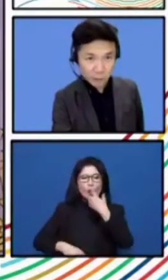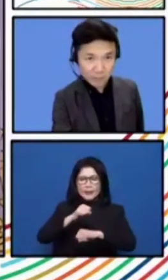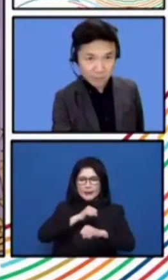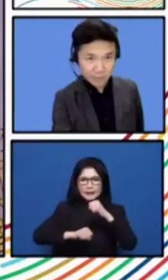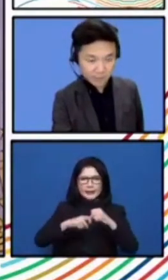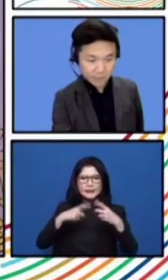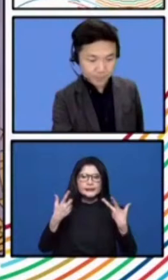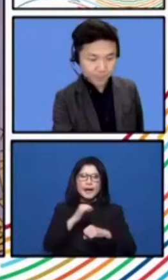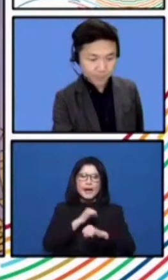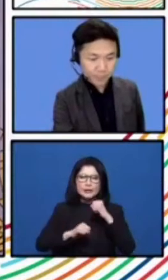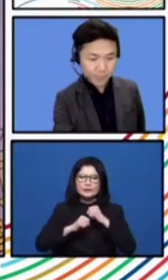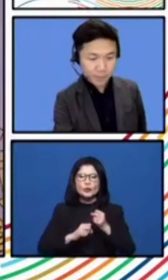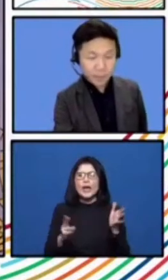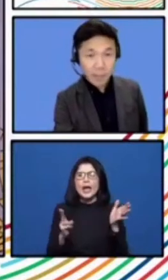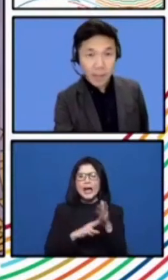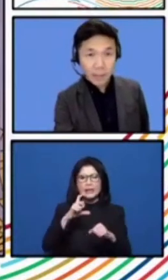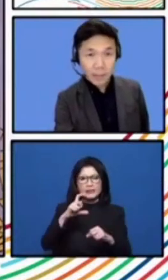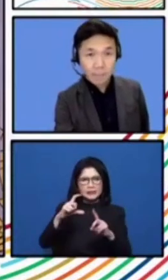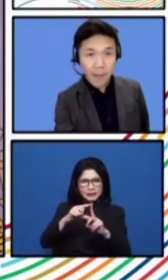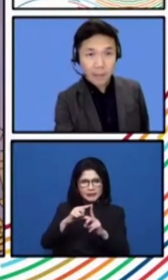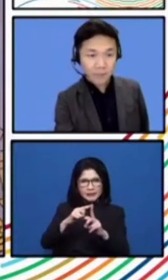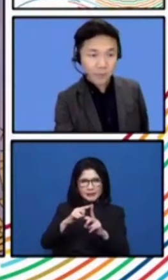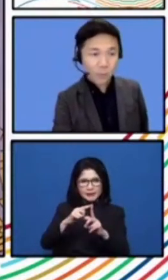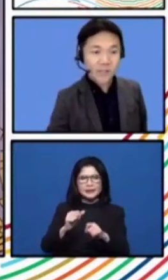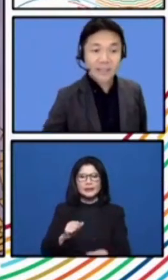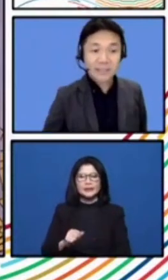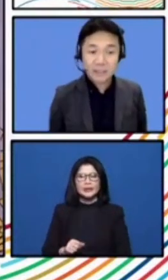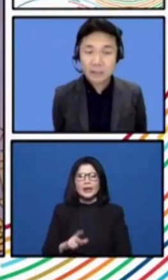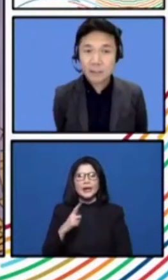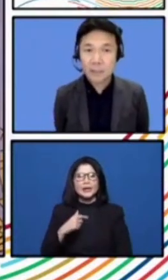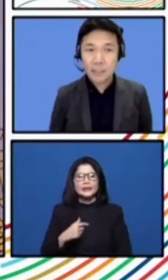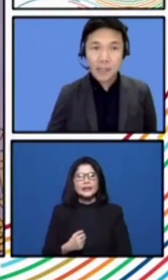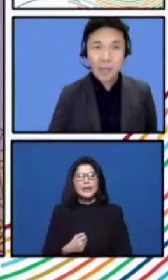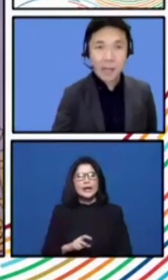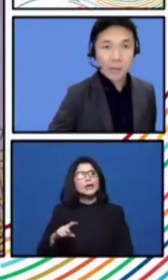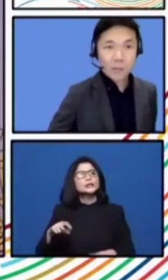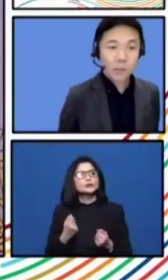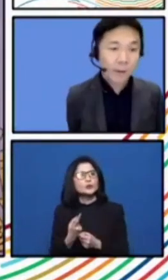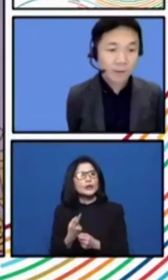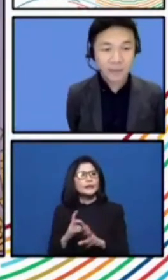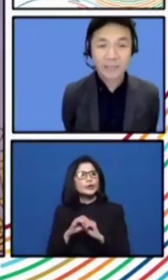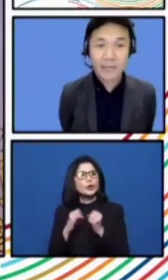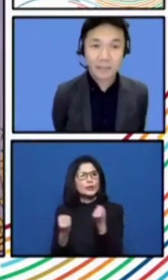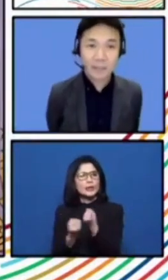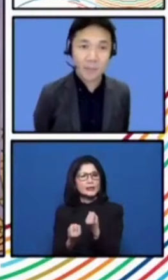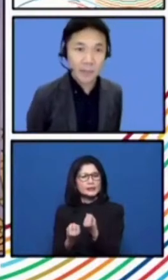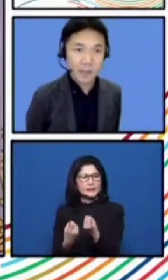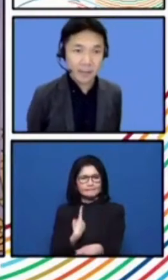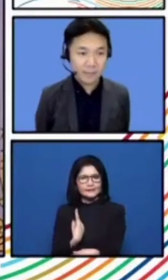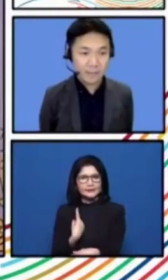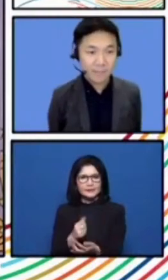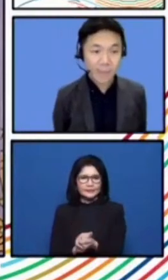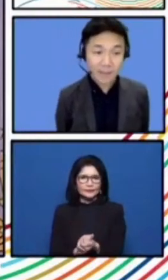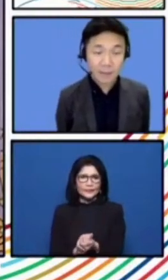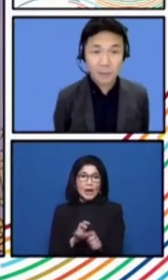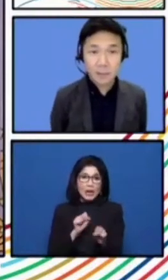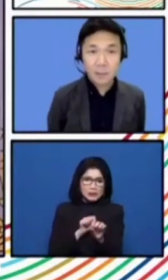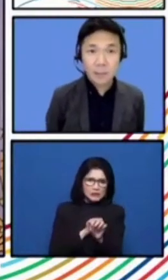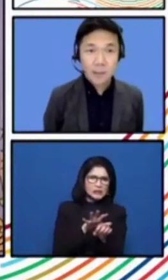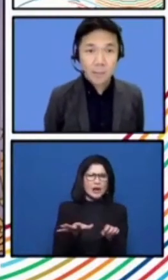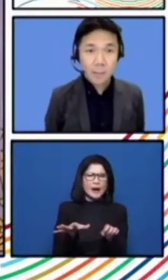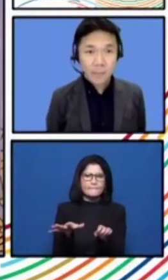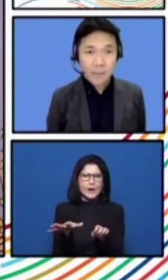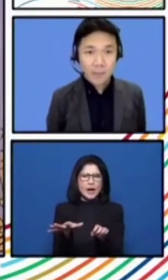own initiative and the impact of the covid-19 I will talk about the sector step in the impacted